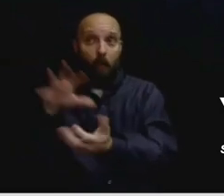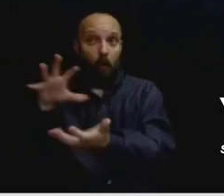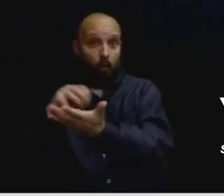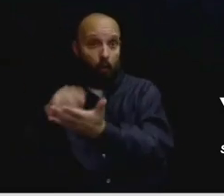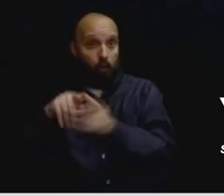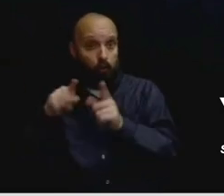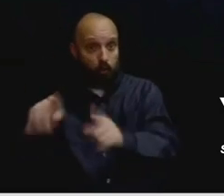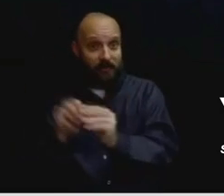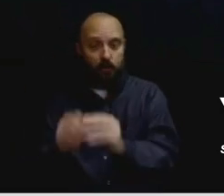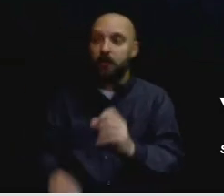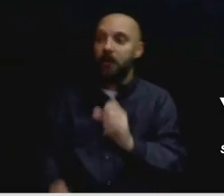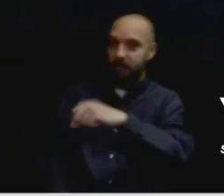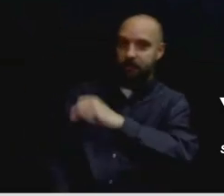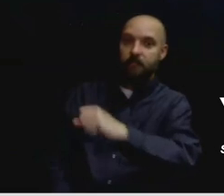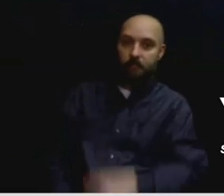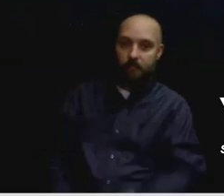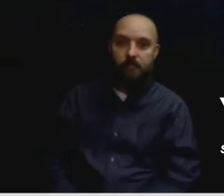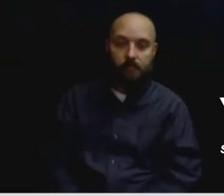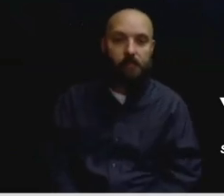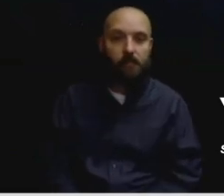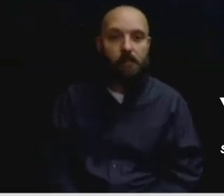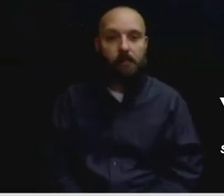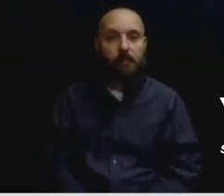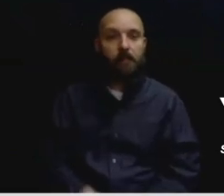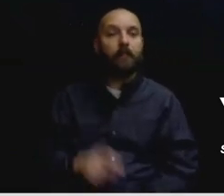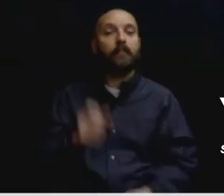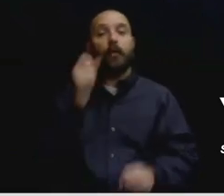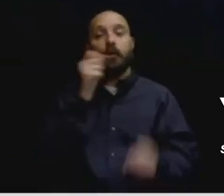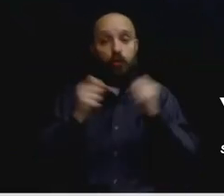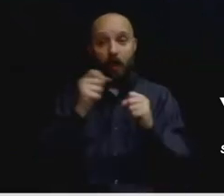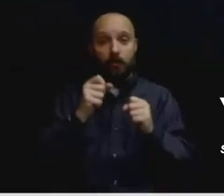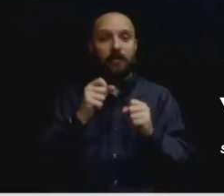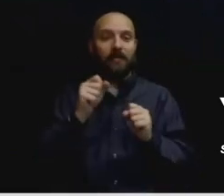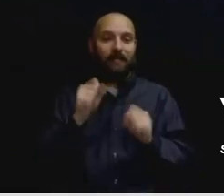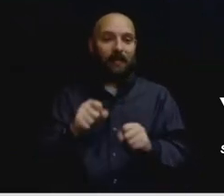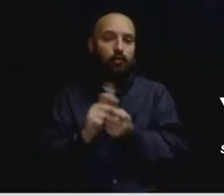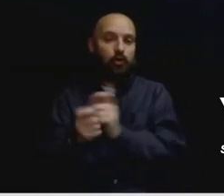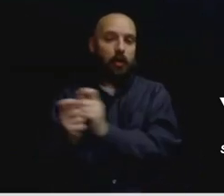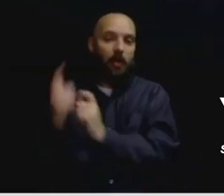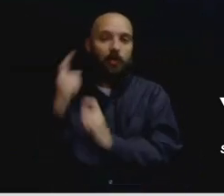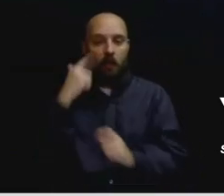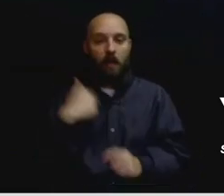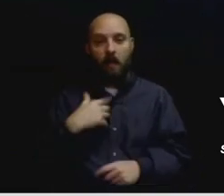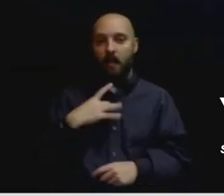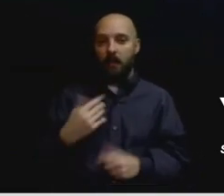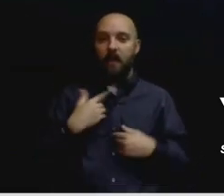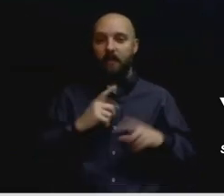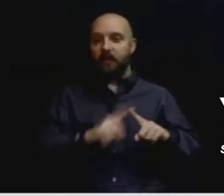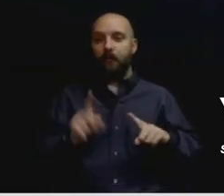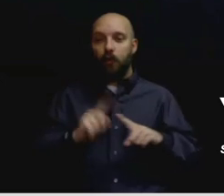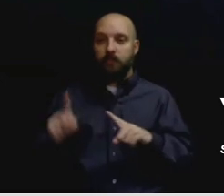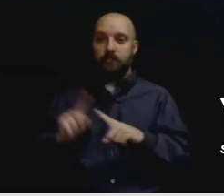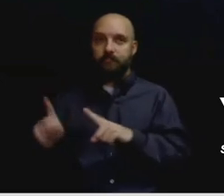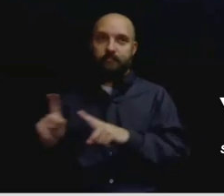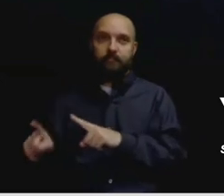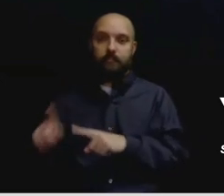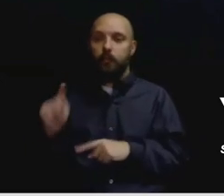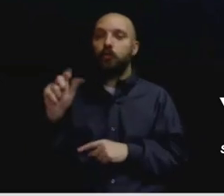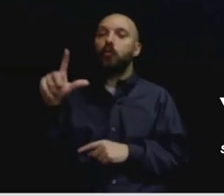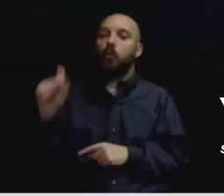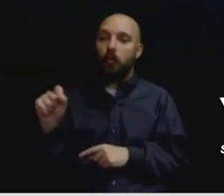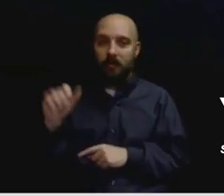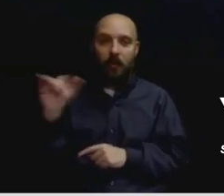Yeah. So strategies can change. That's why I like to have different tools, such as you'll